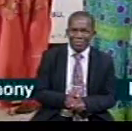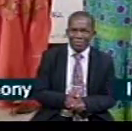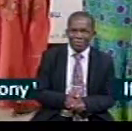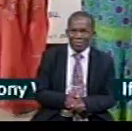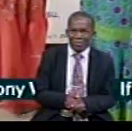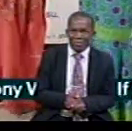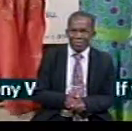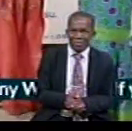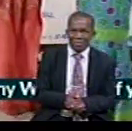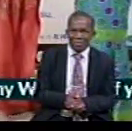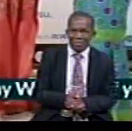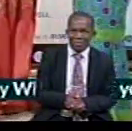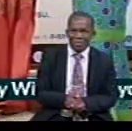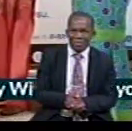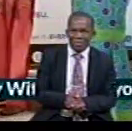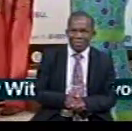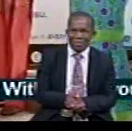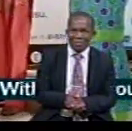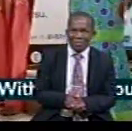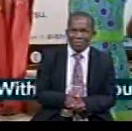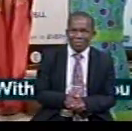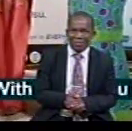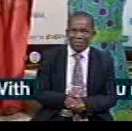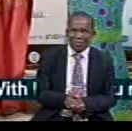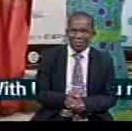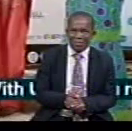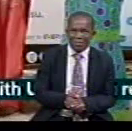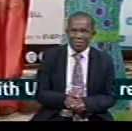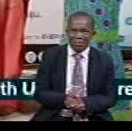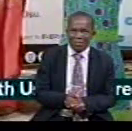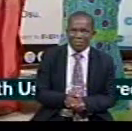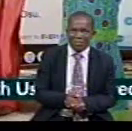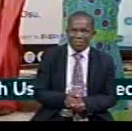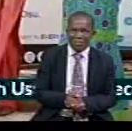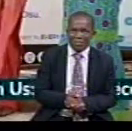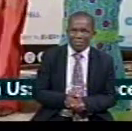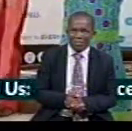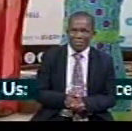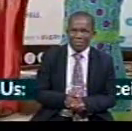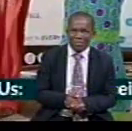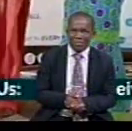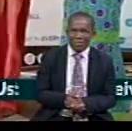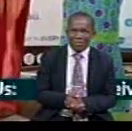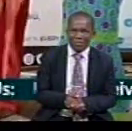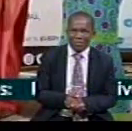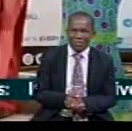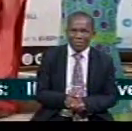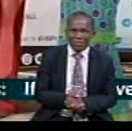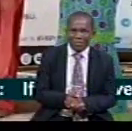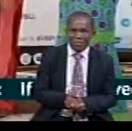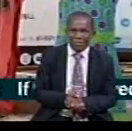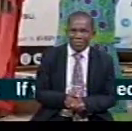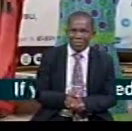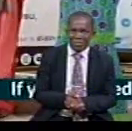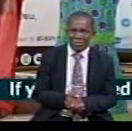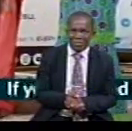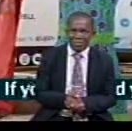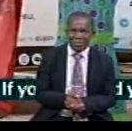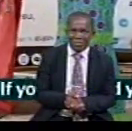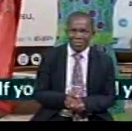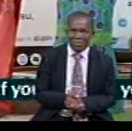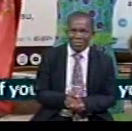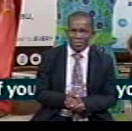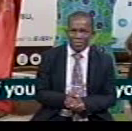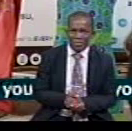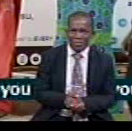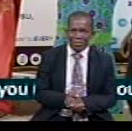kakra afe obe yusu crutchesi na yenua bemen se won kuta sa adie ya enya